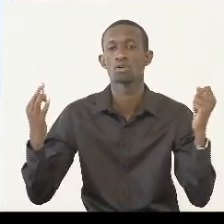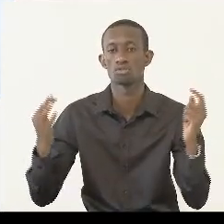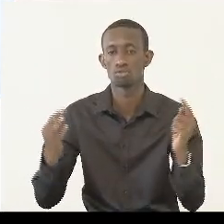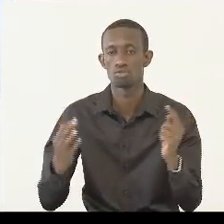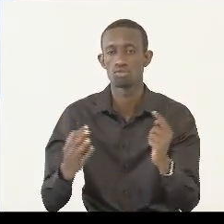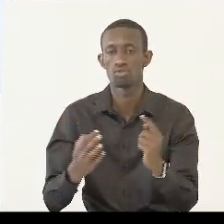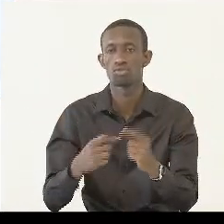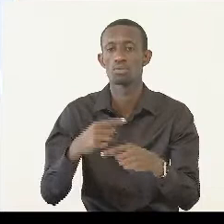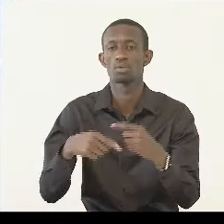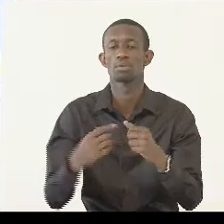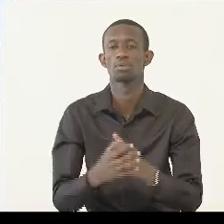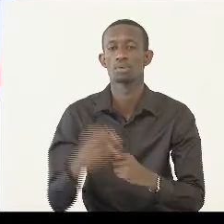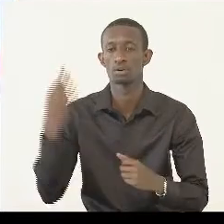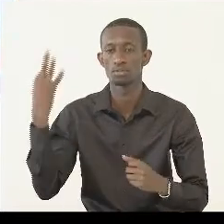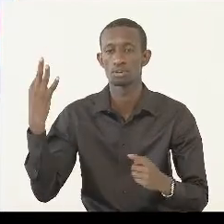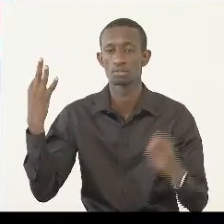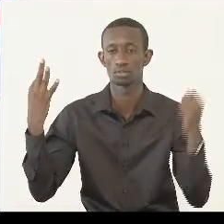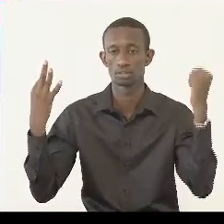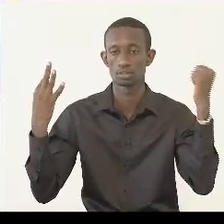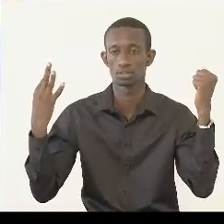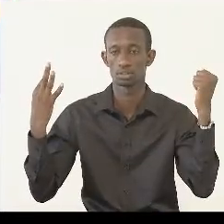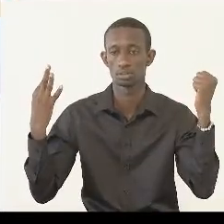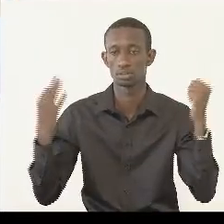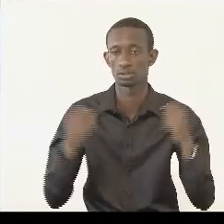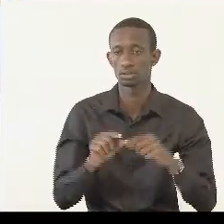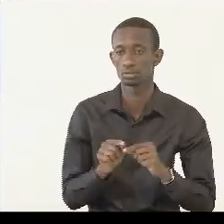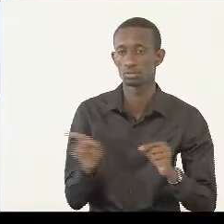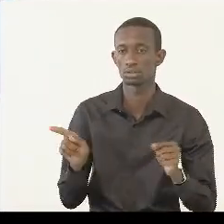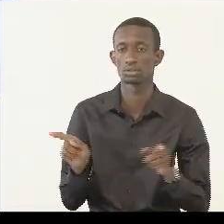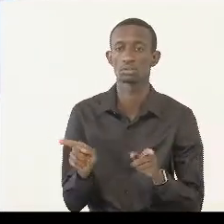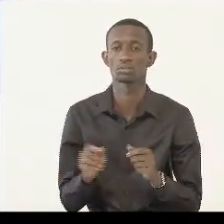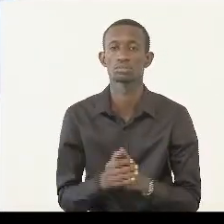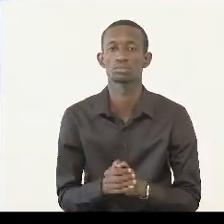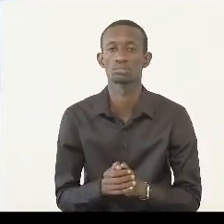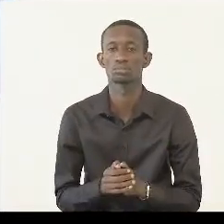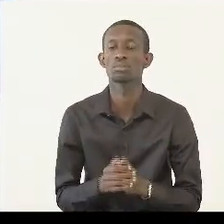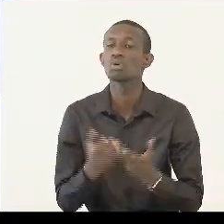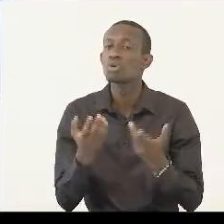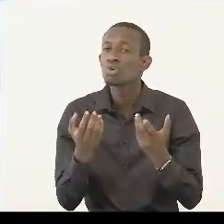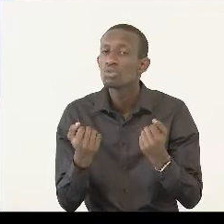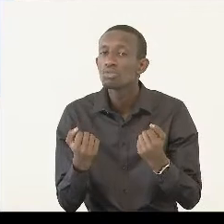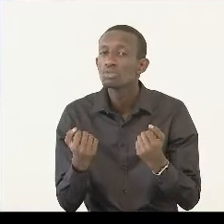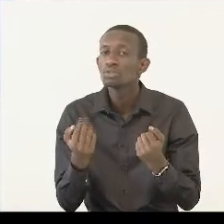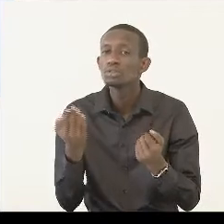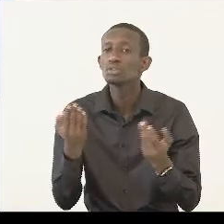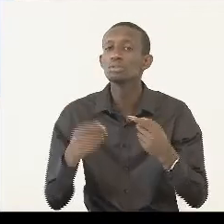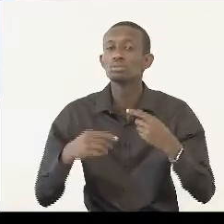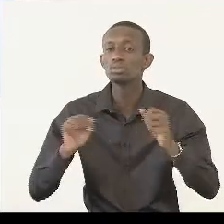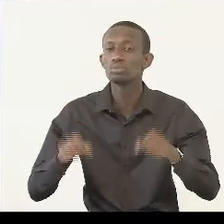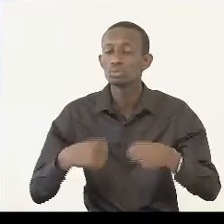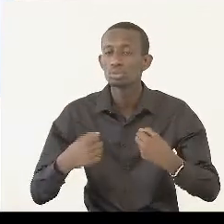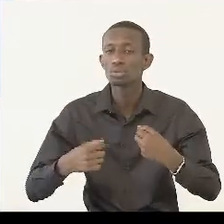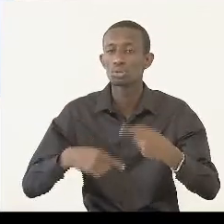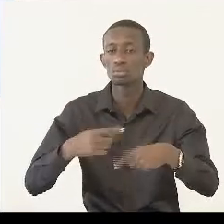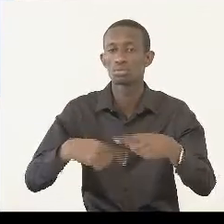a 5 to 3 direction. The lagging strand cannot be made in this continuous But you also have this, which cannot move in this